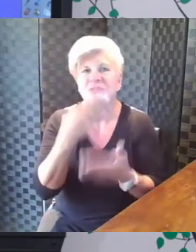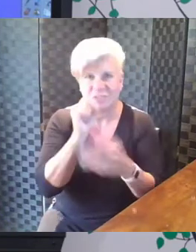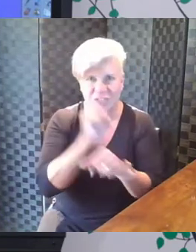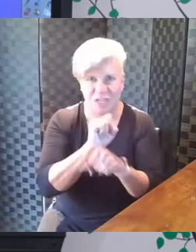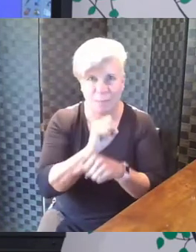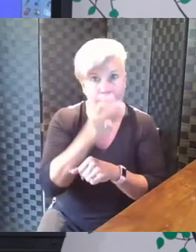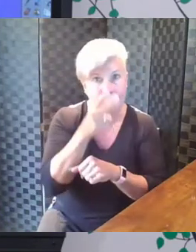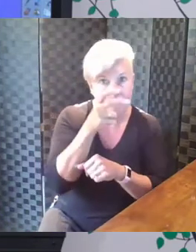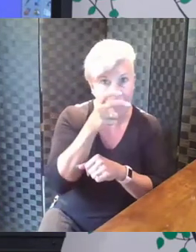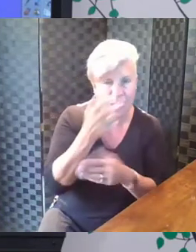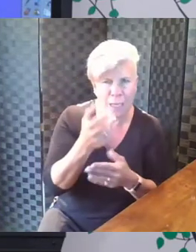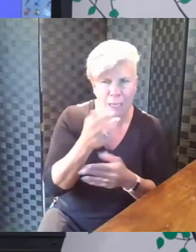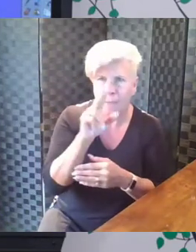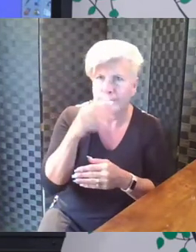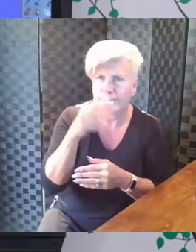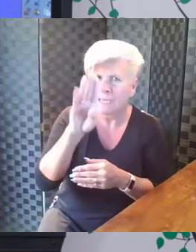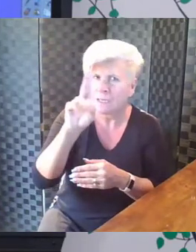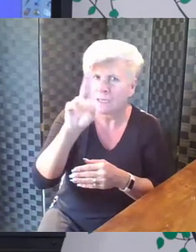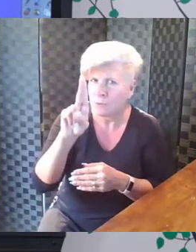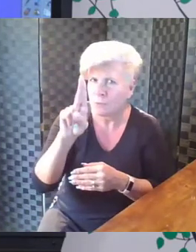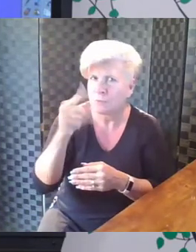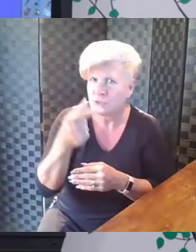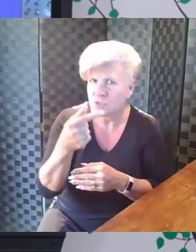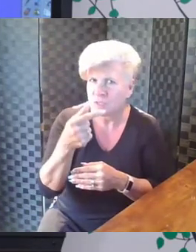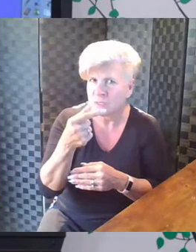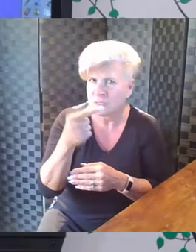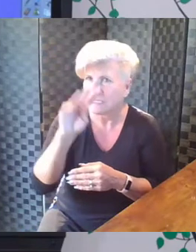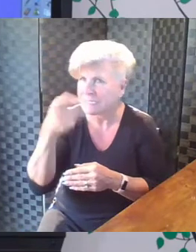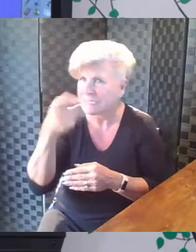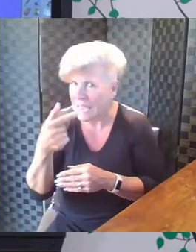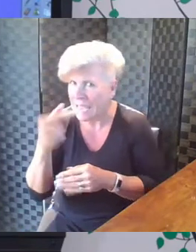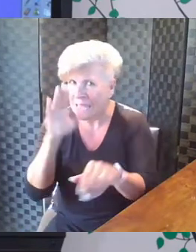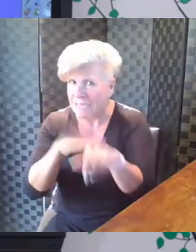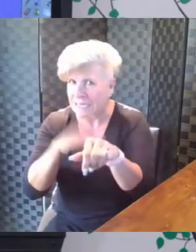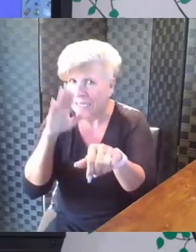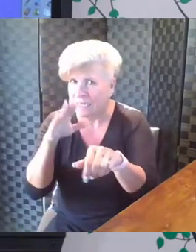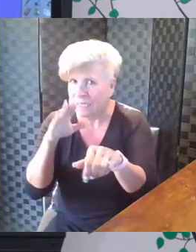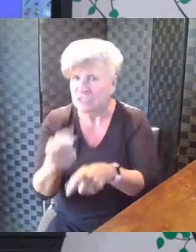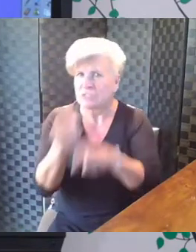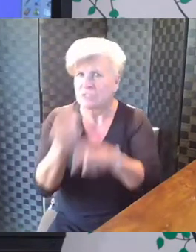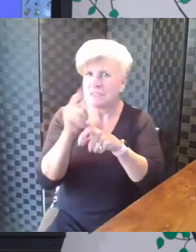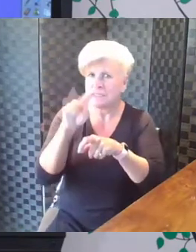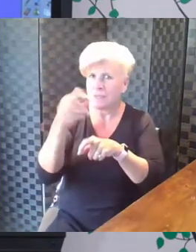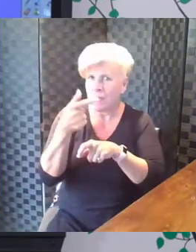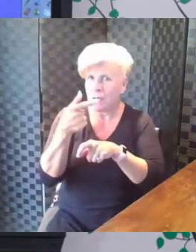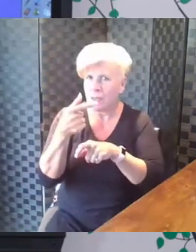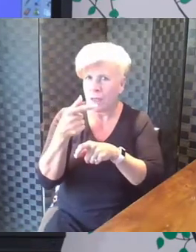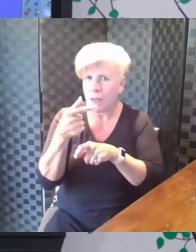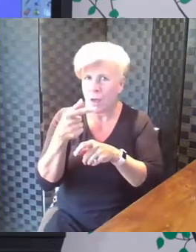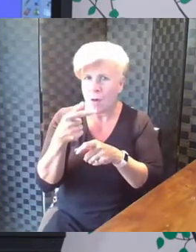Bug. Which word rhymes with bug? Tag, tug, bun.